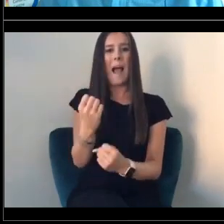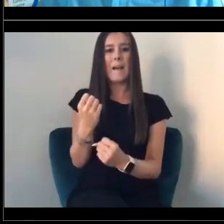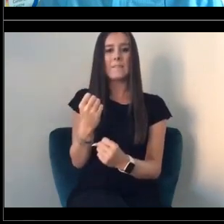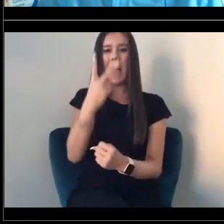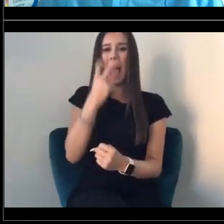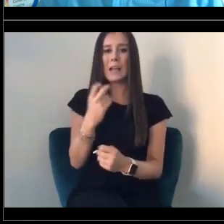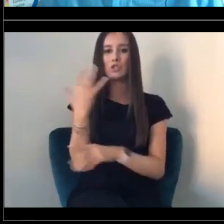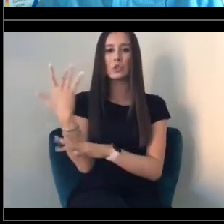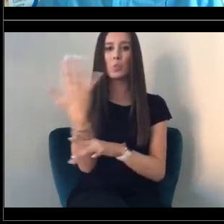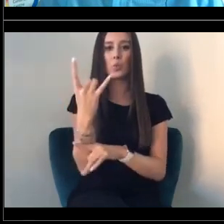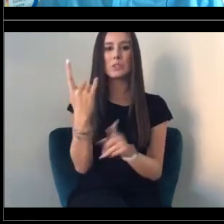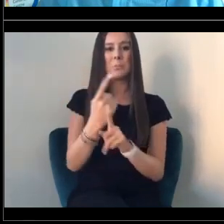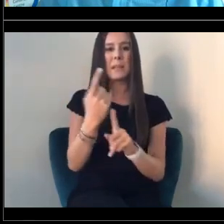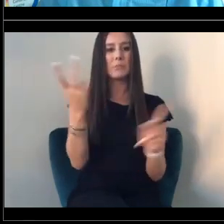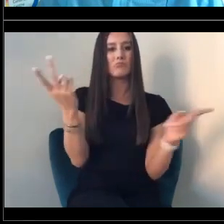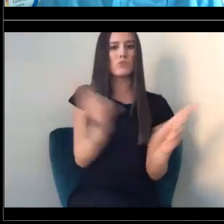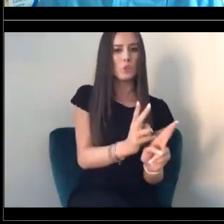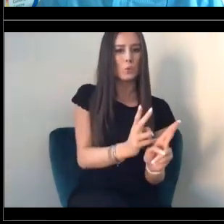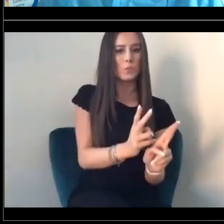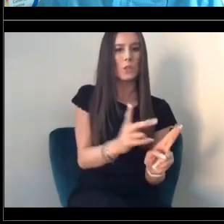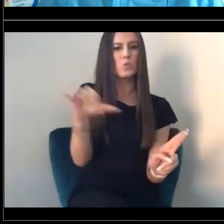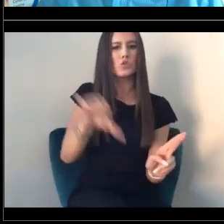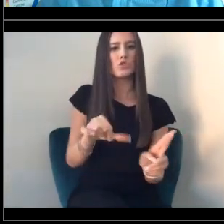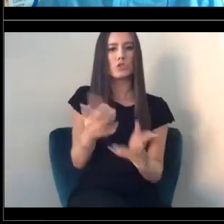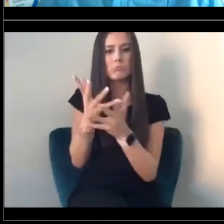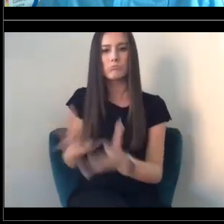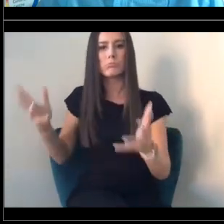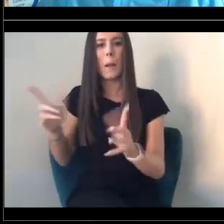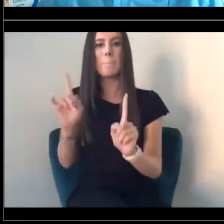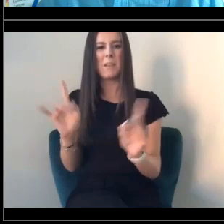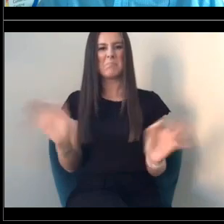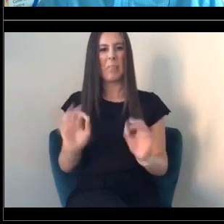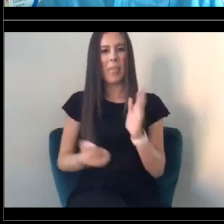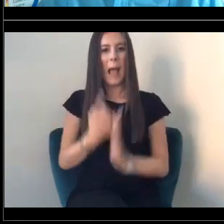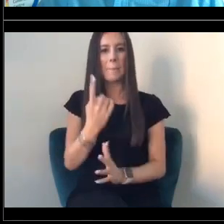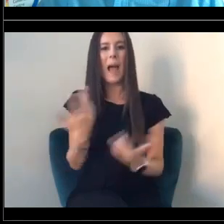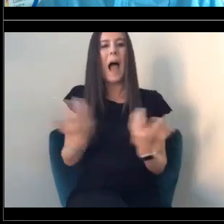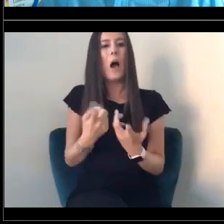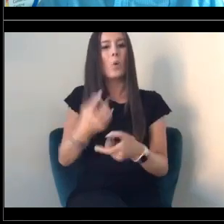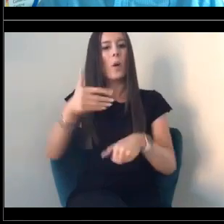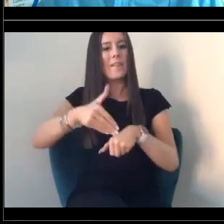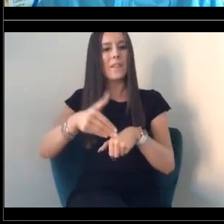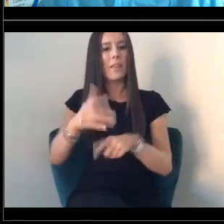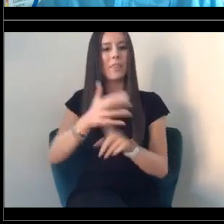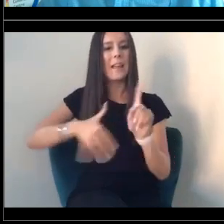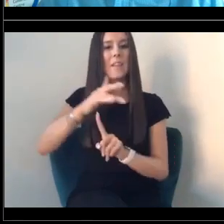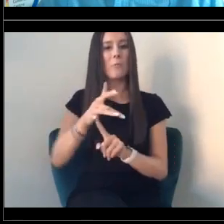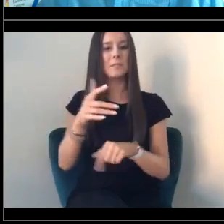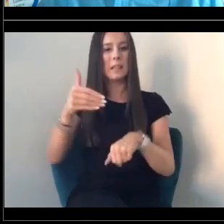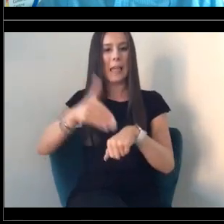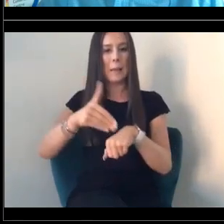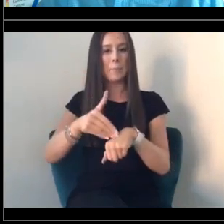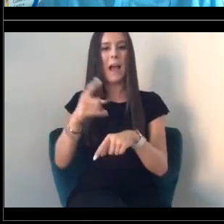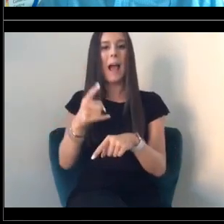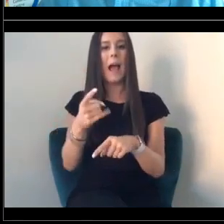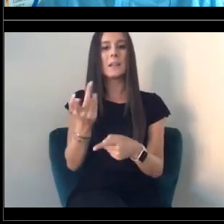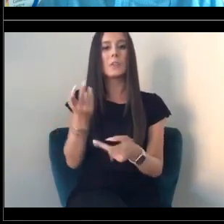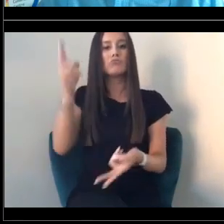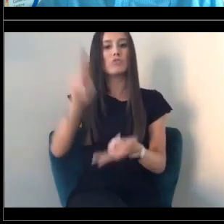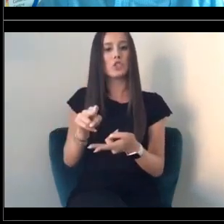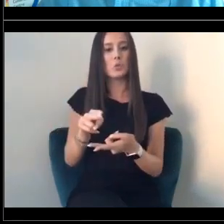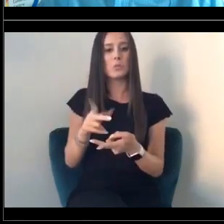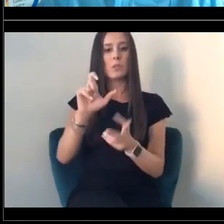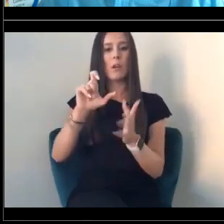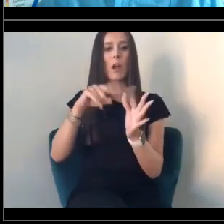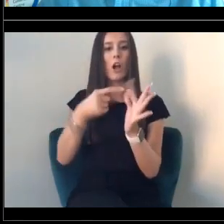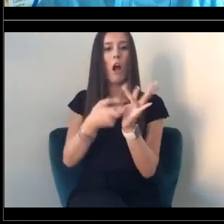destroyed. How do we intend to offset the adverse environmental impact and the huge carbon footprint of the LTC? Well, we've talked a little bit about the